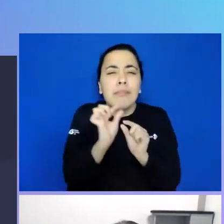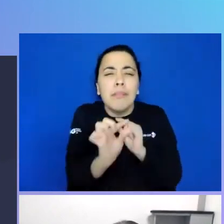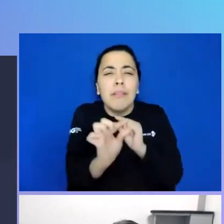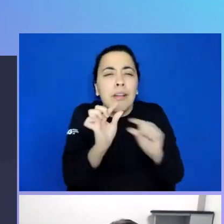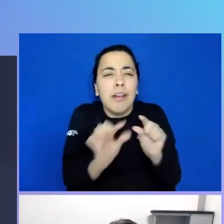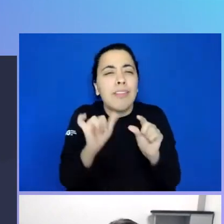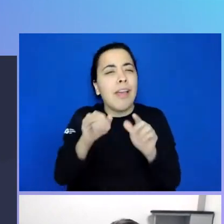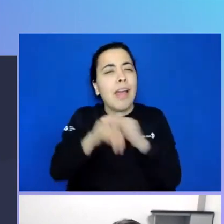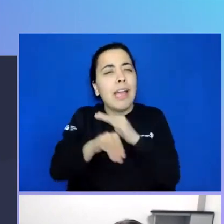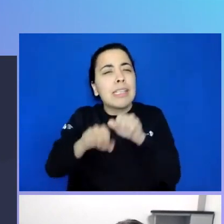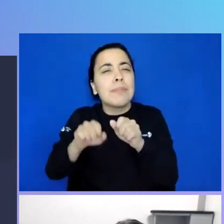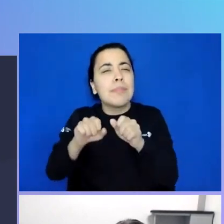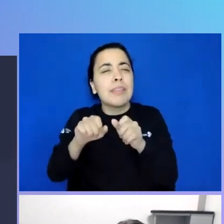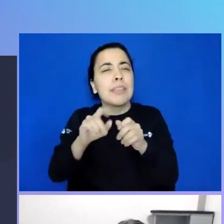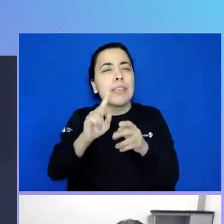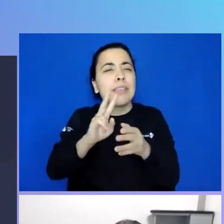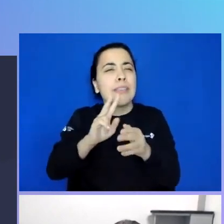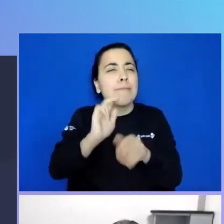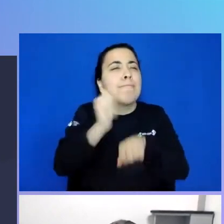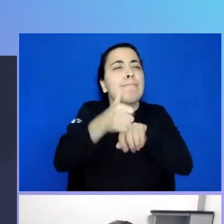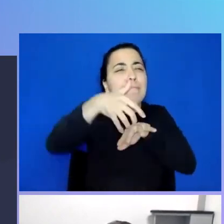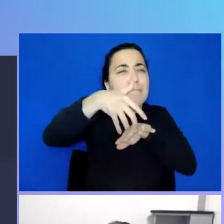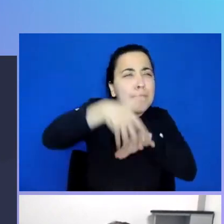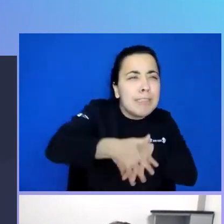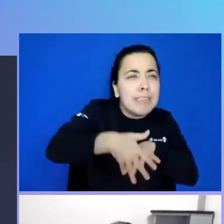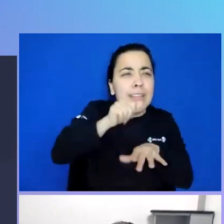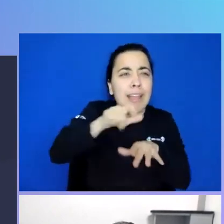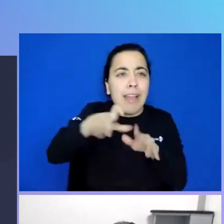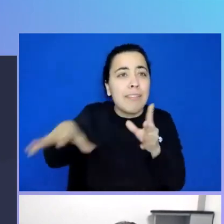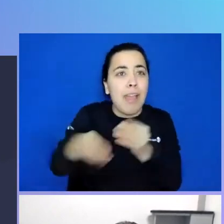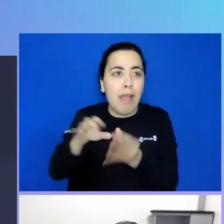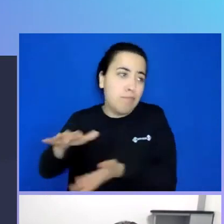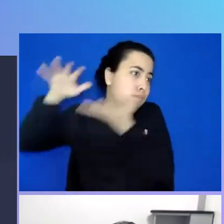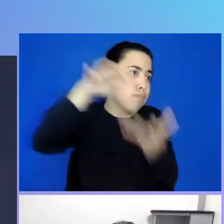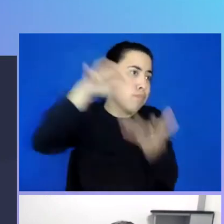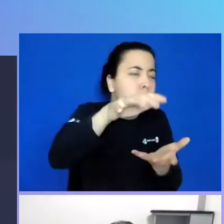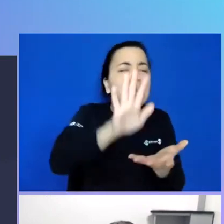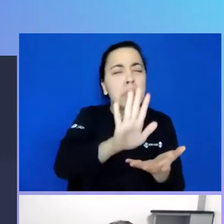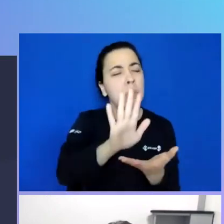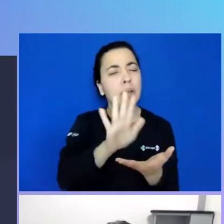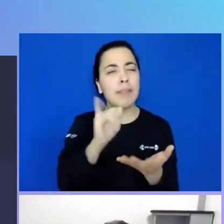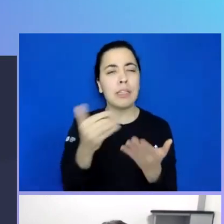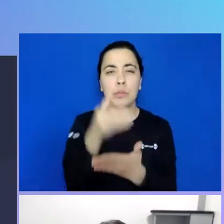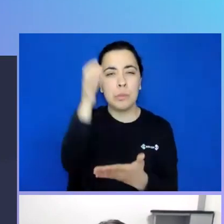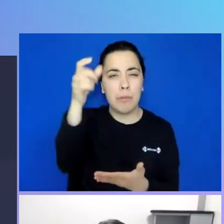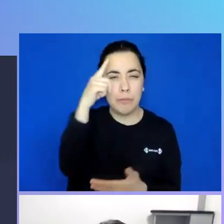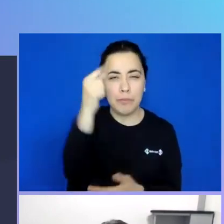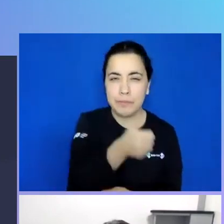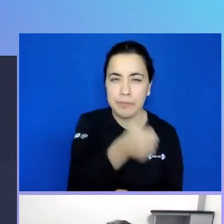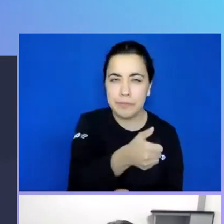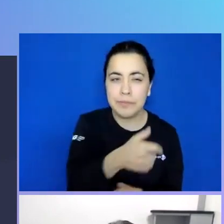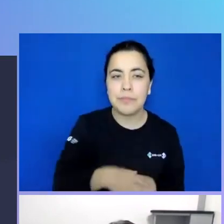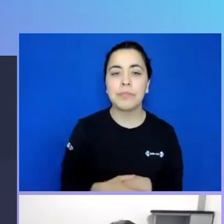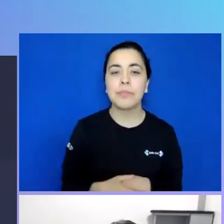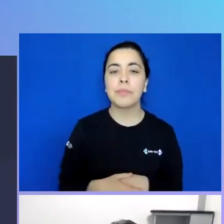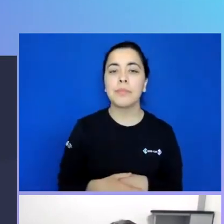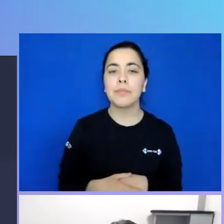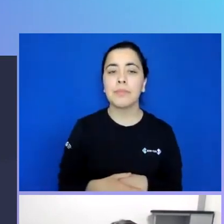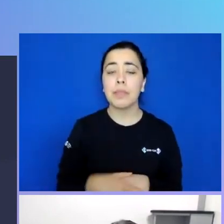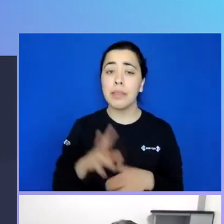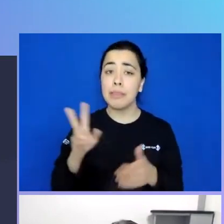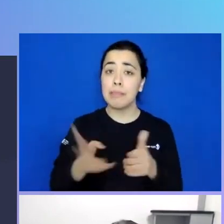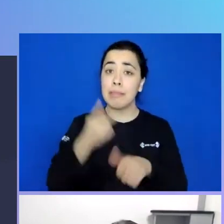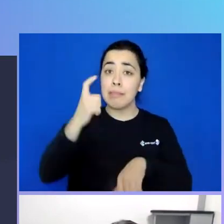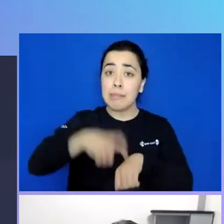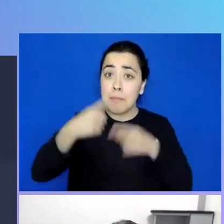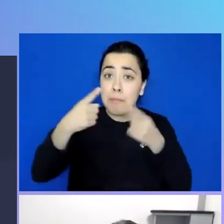add a ton necessarily. Brand new idea. The second time around, the crew kind of knows what they're doing